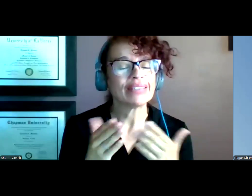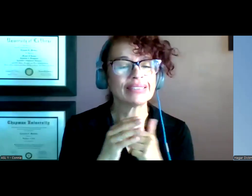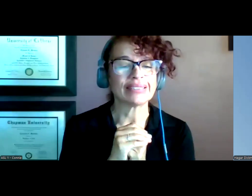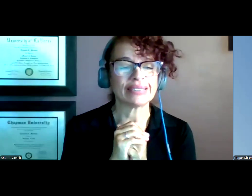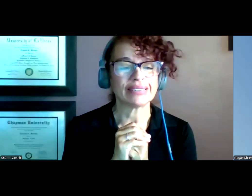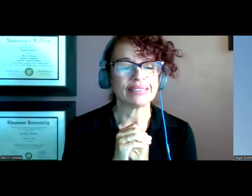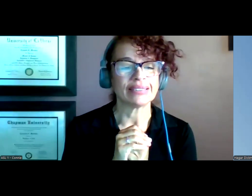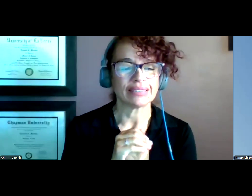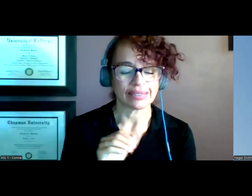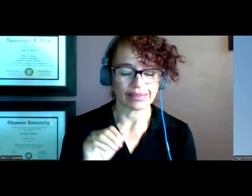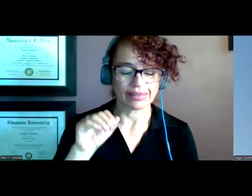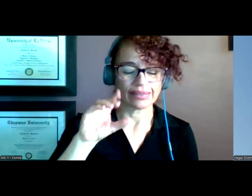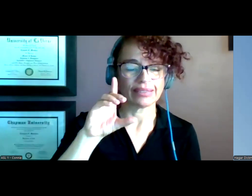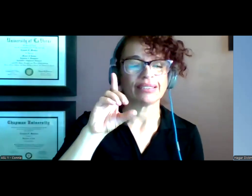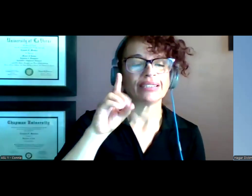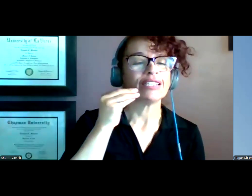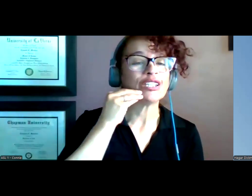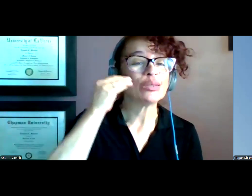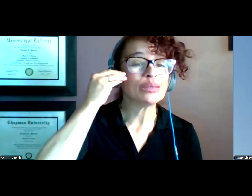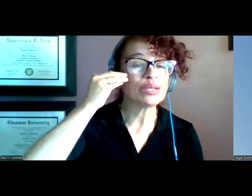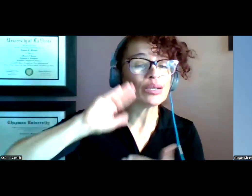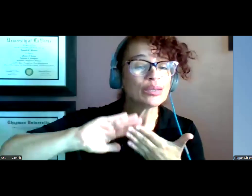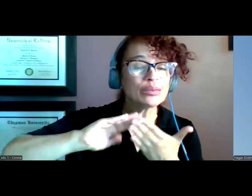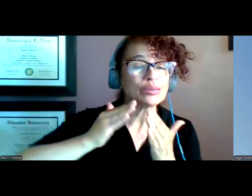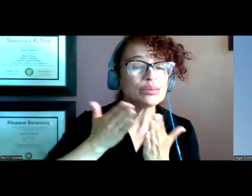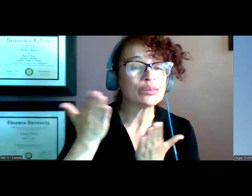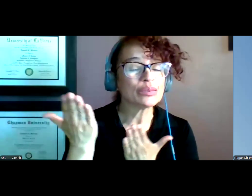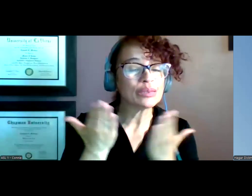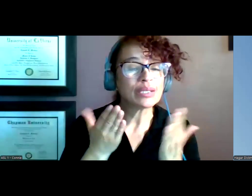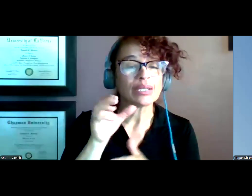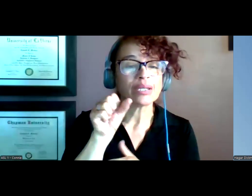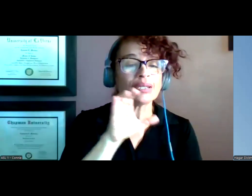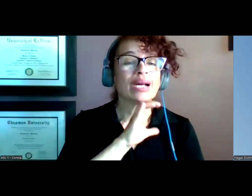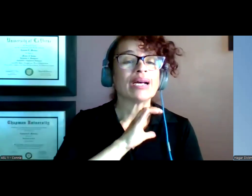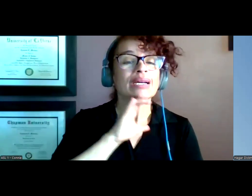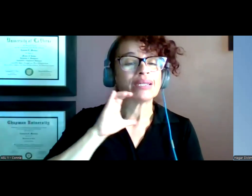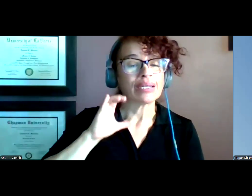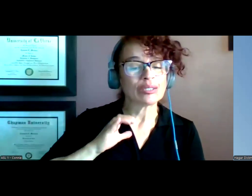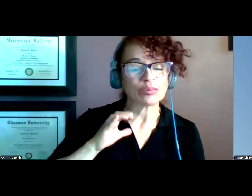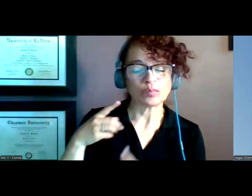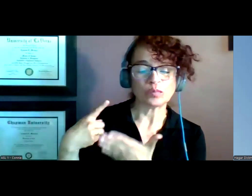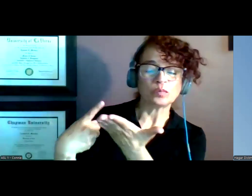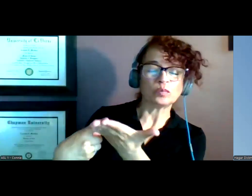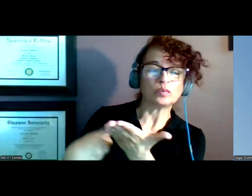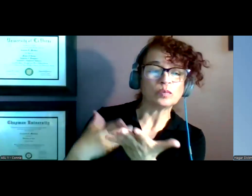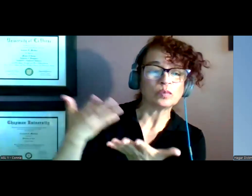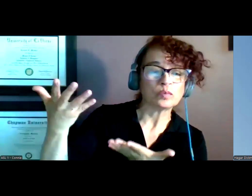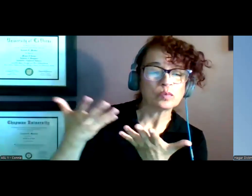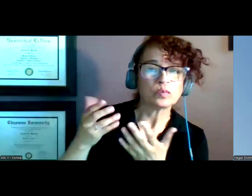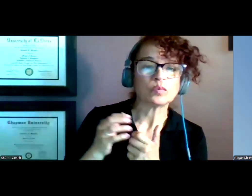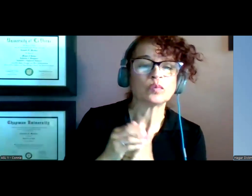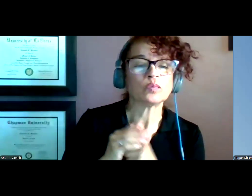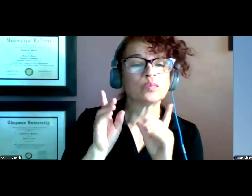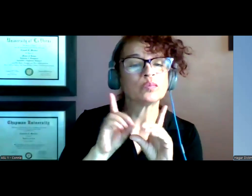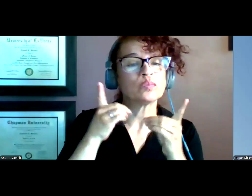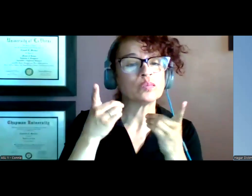So the HCBS, or the Home and Community-Based Services Subcommittee, has been talking about the